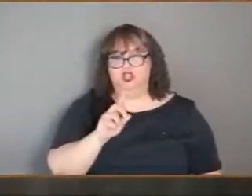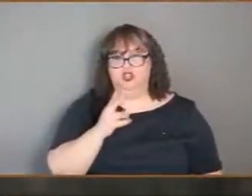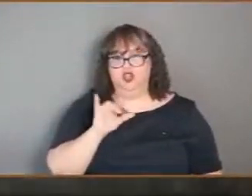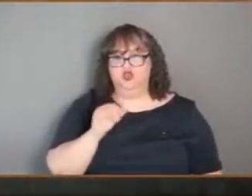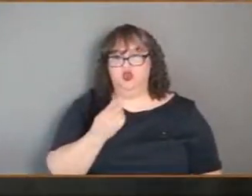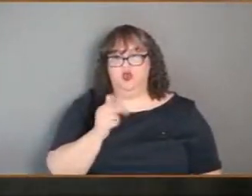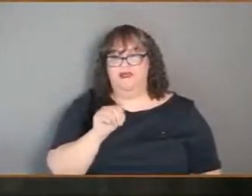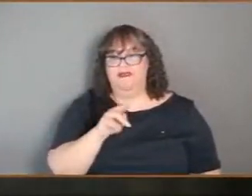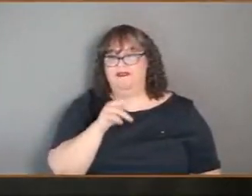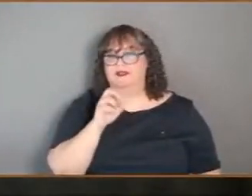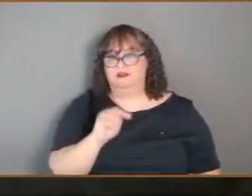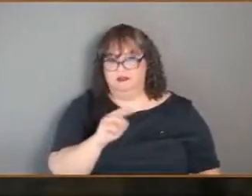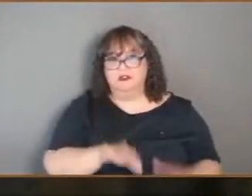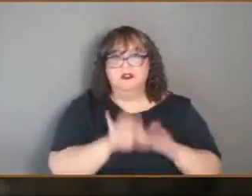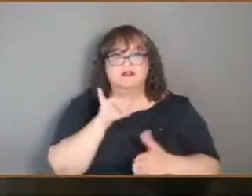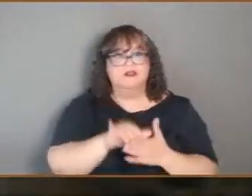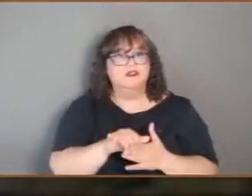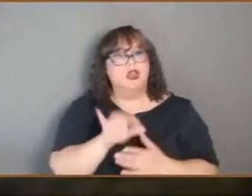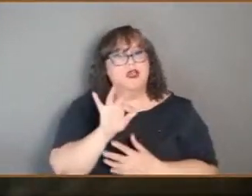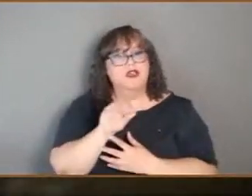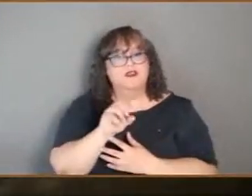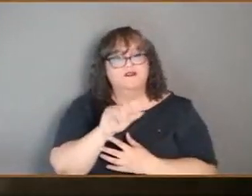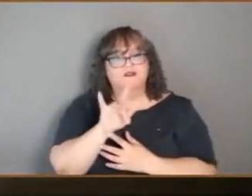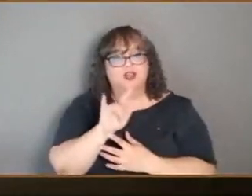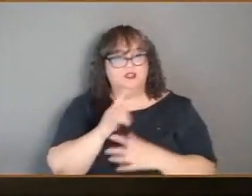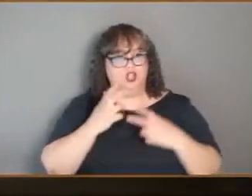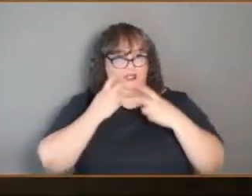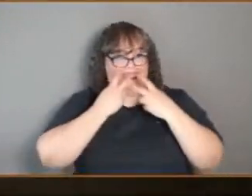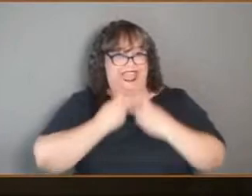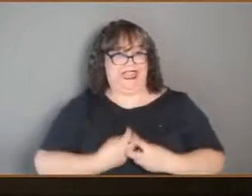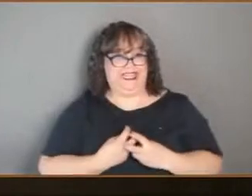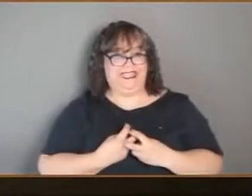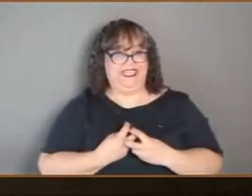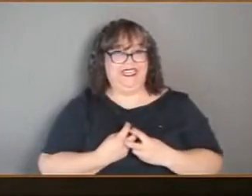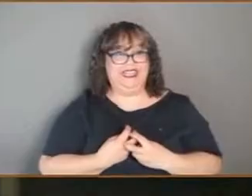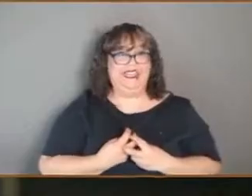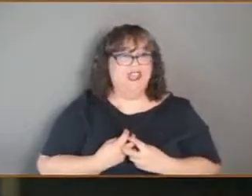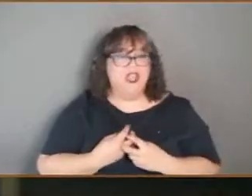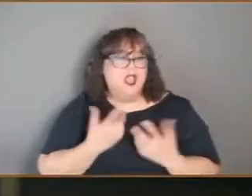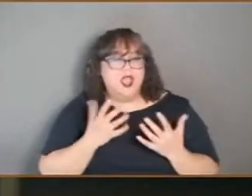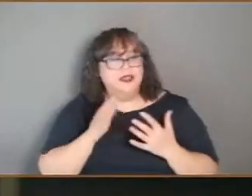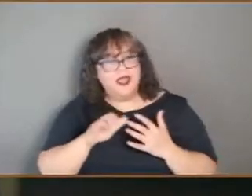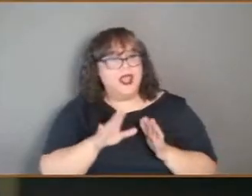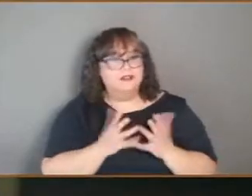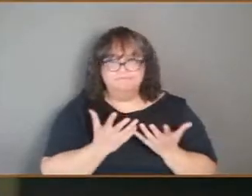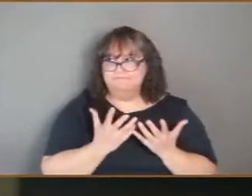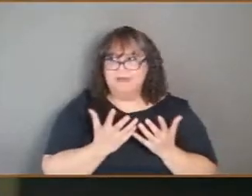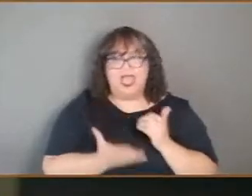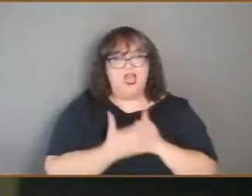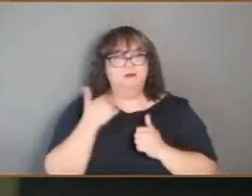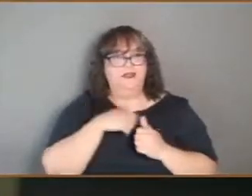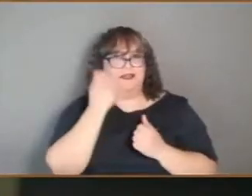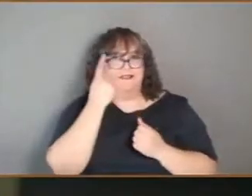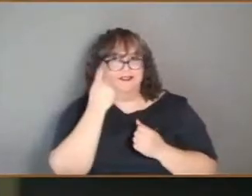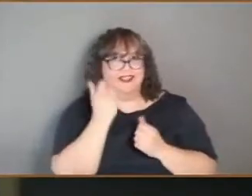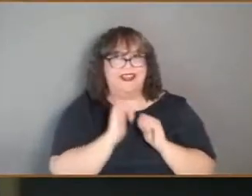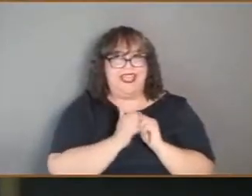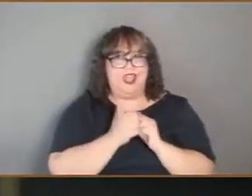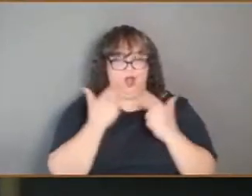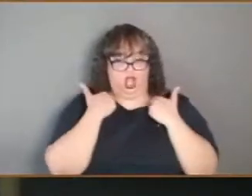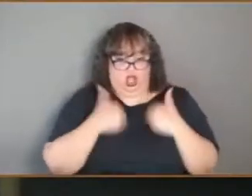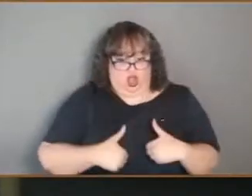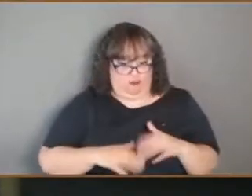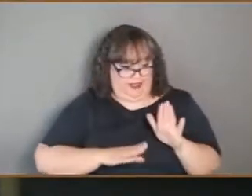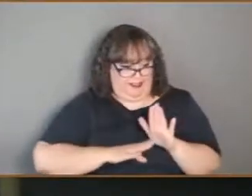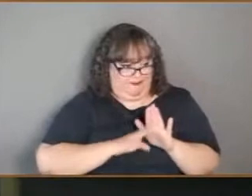important to understand how humans have evolved, right? It was sort of a missing piece in that fossil record. And Lucy, the spacecraft, is going to go